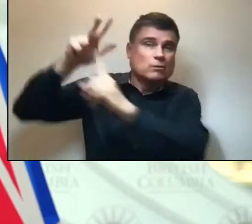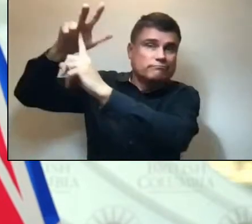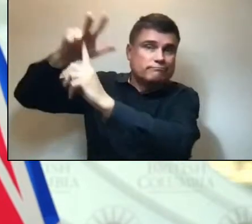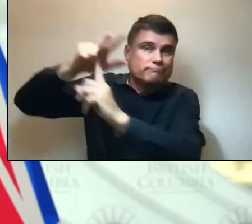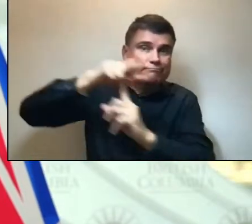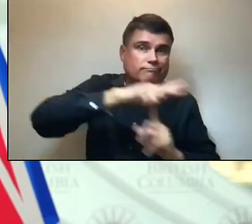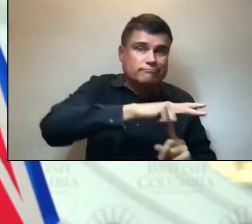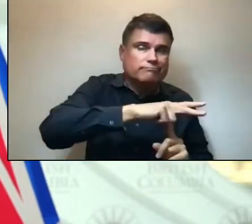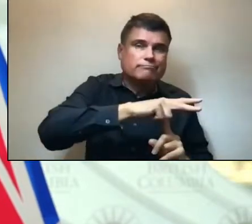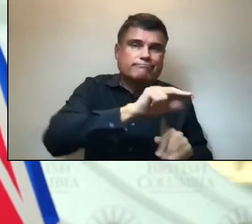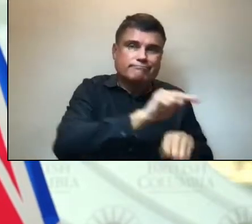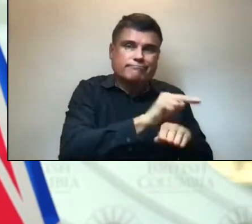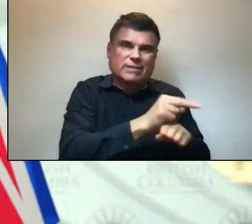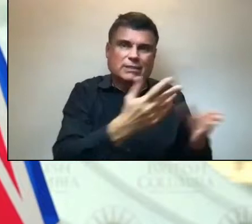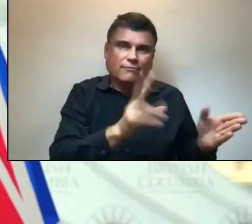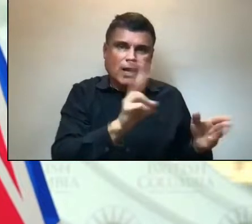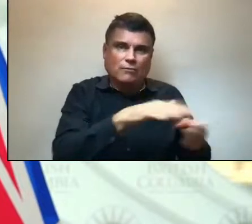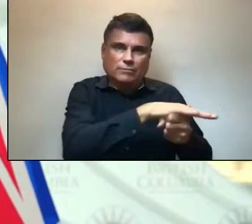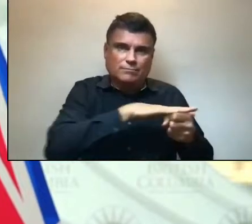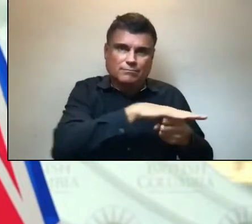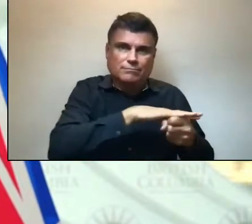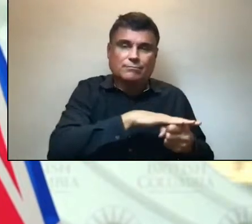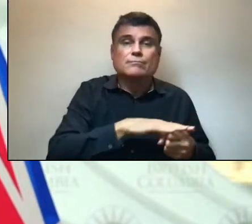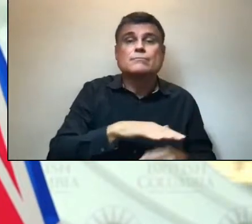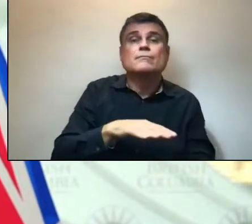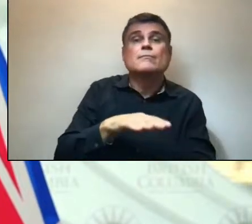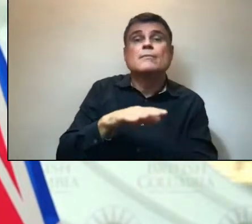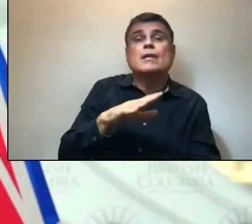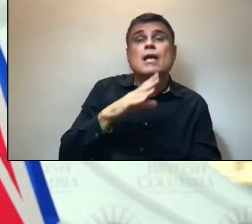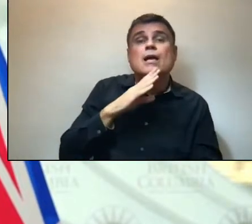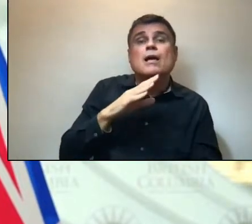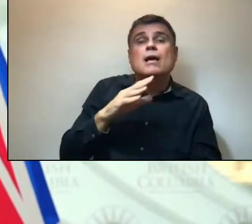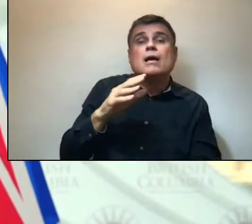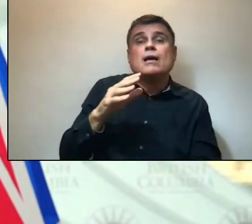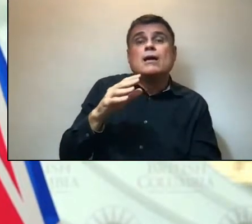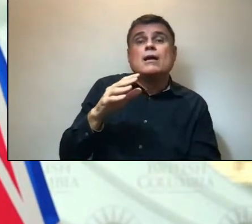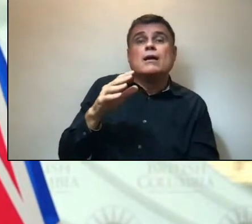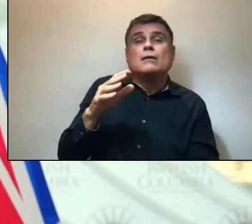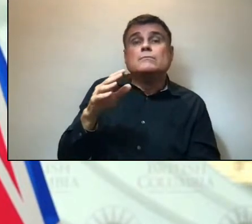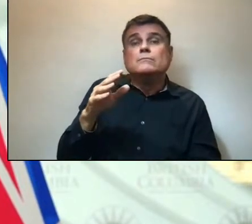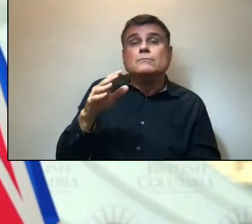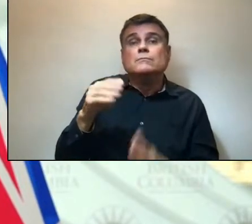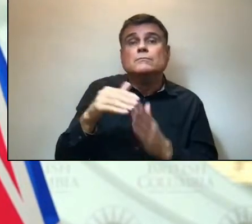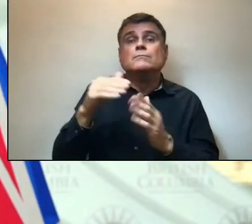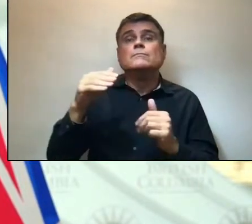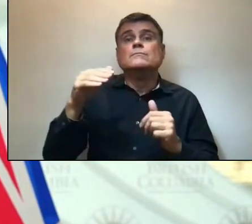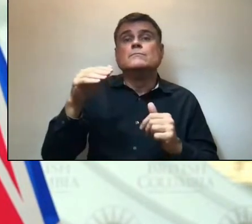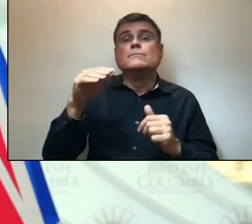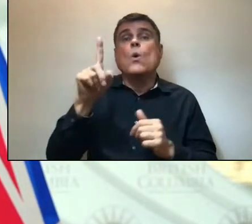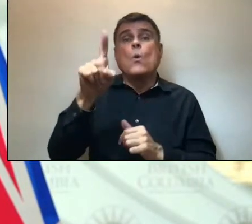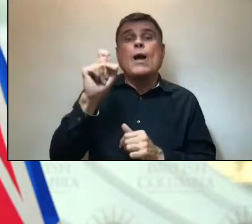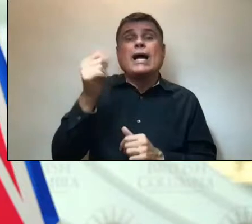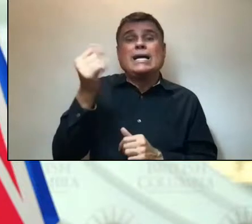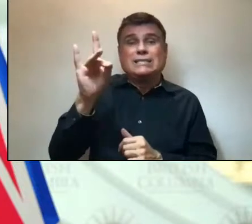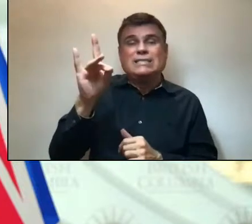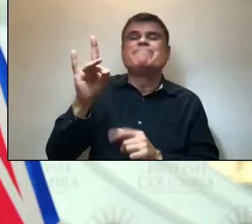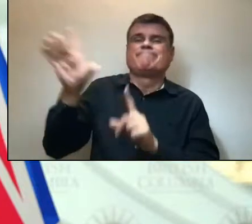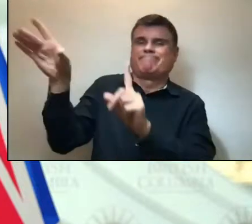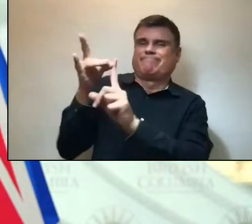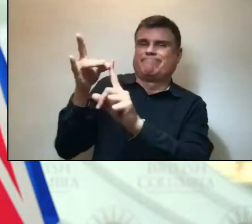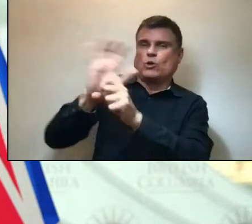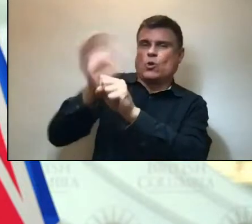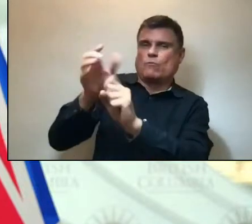and 118 of those are confirmed with COVID-19. I want to just briefly update with respect